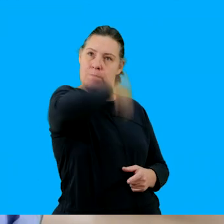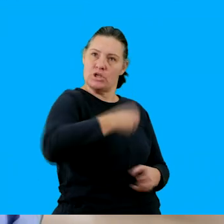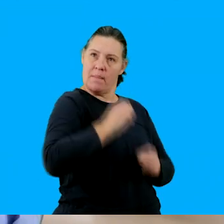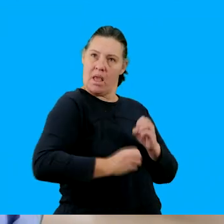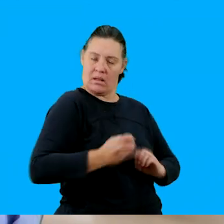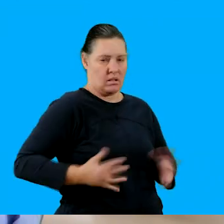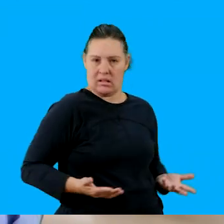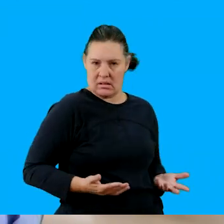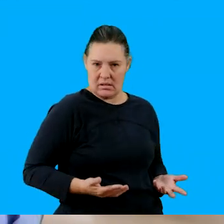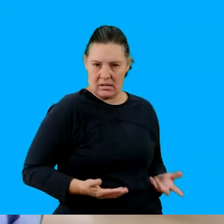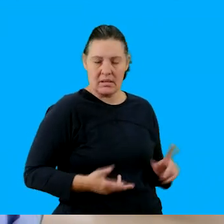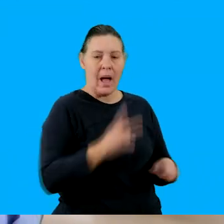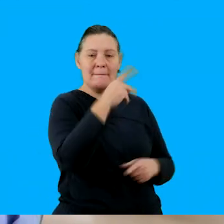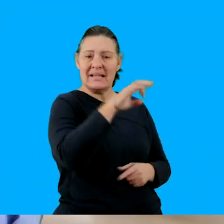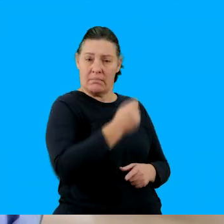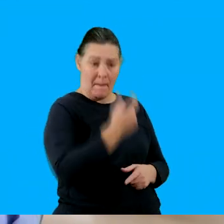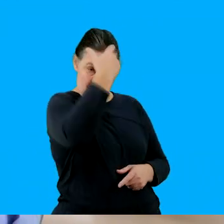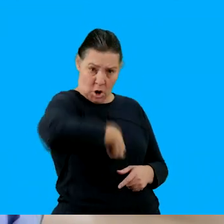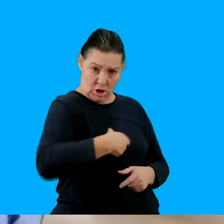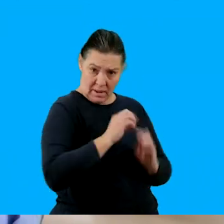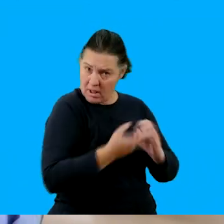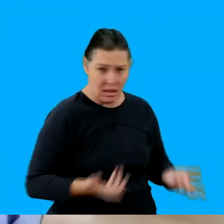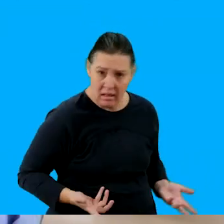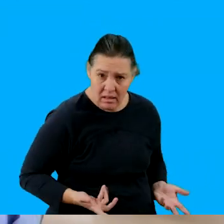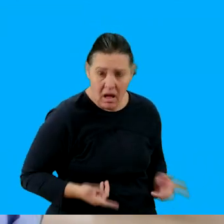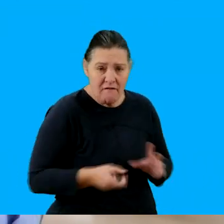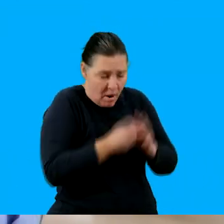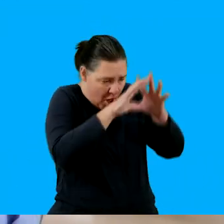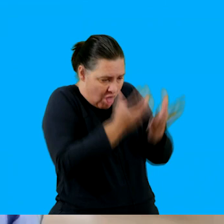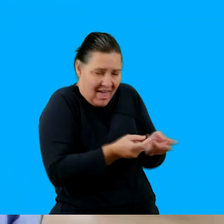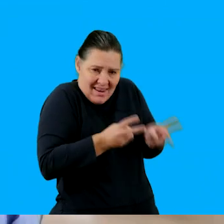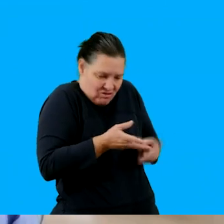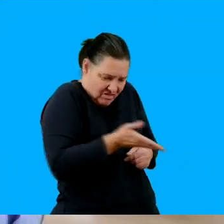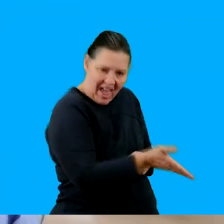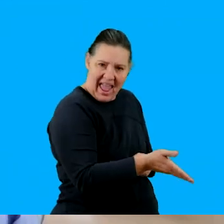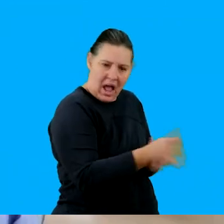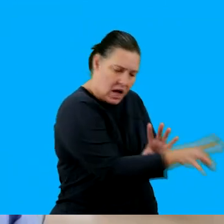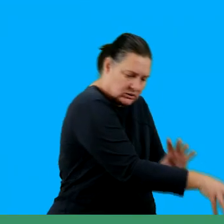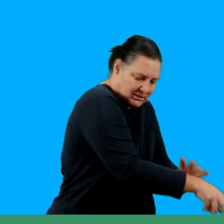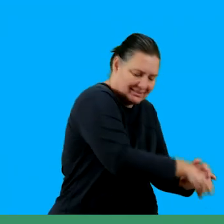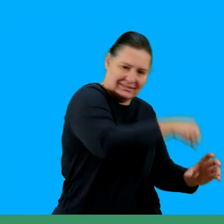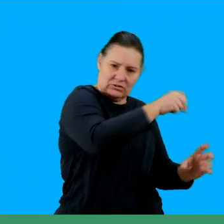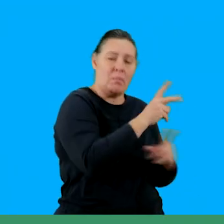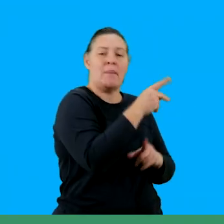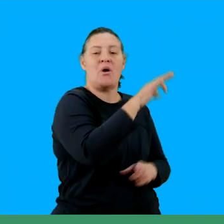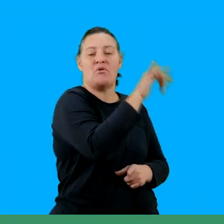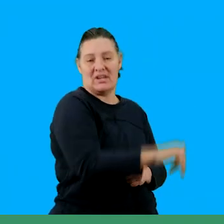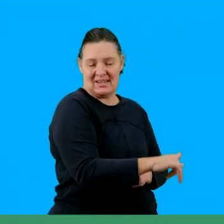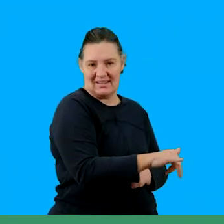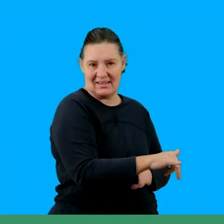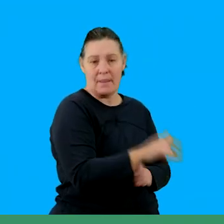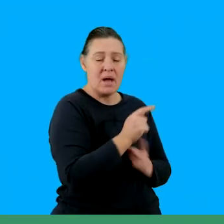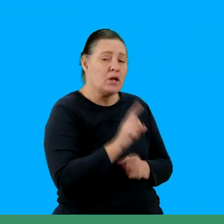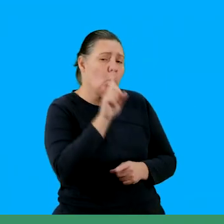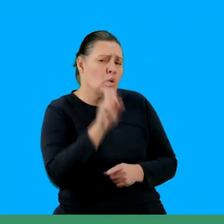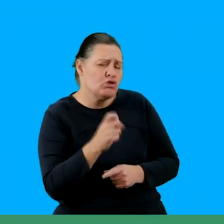man-made. So as you can see, platinum is not man-made, so it was taken from nature. So the answer is primary. But there's